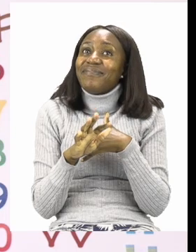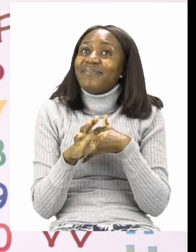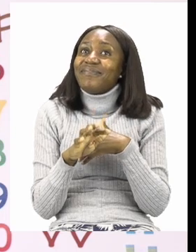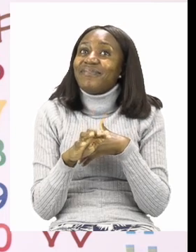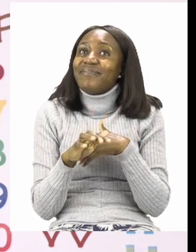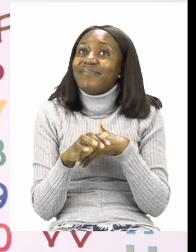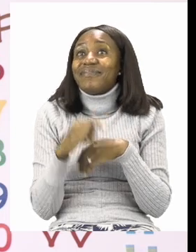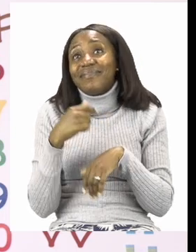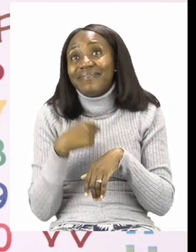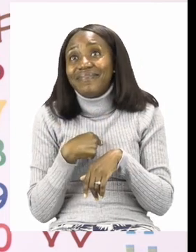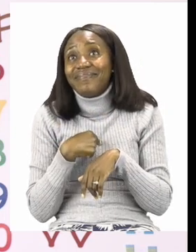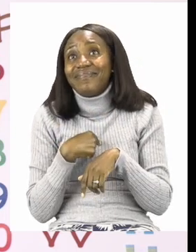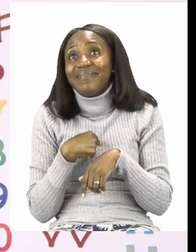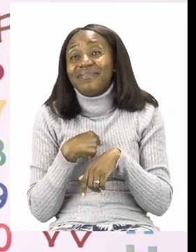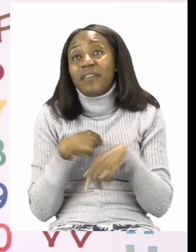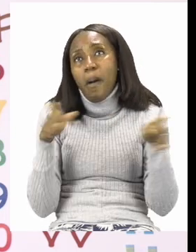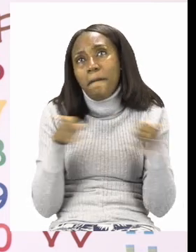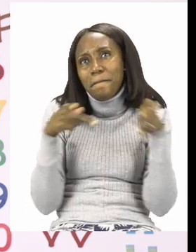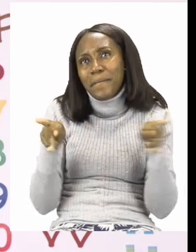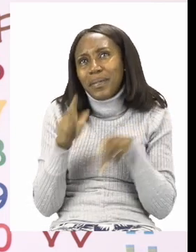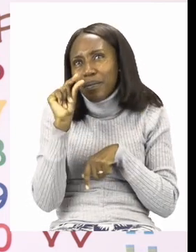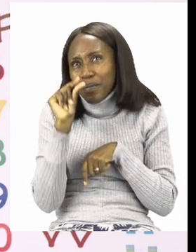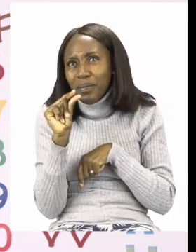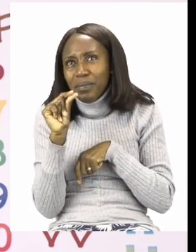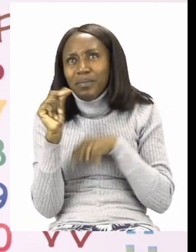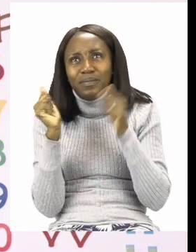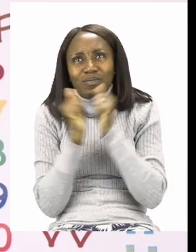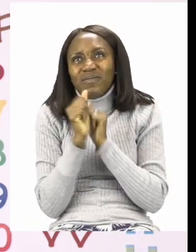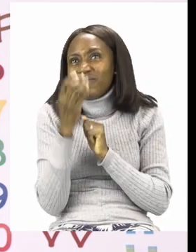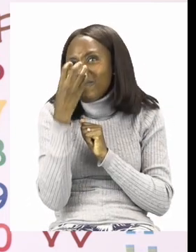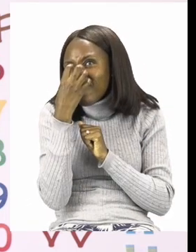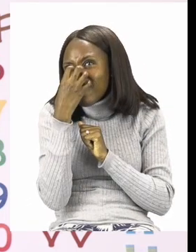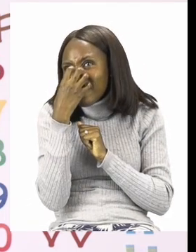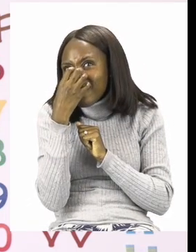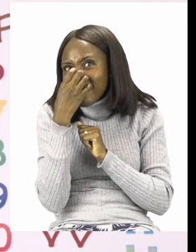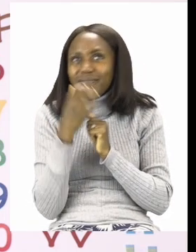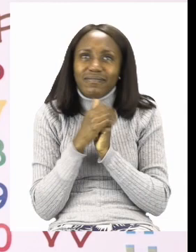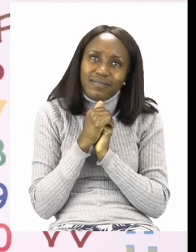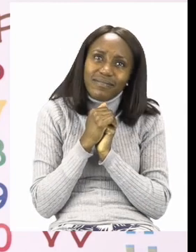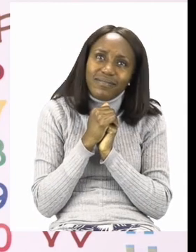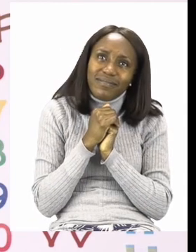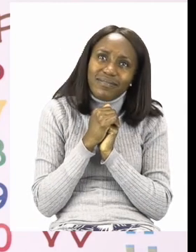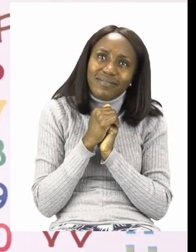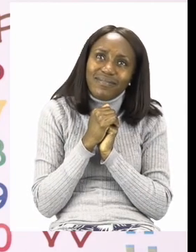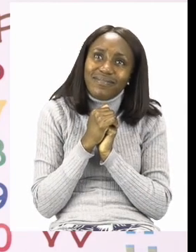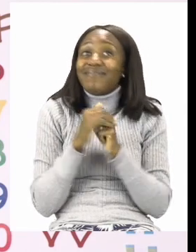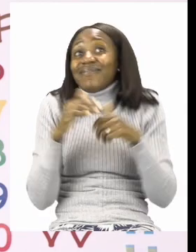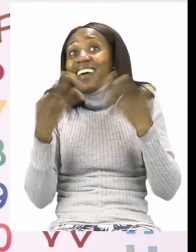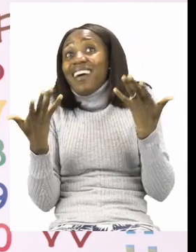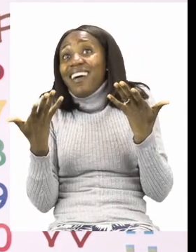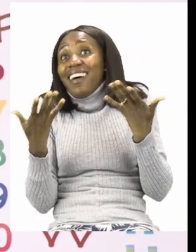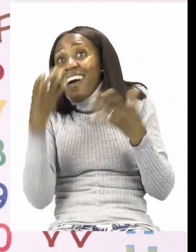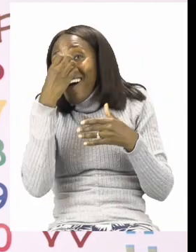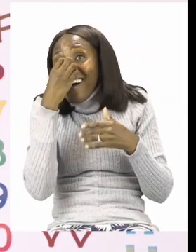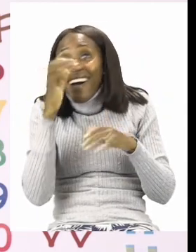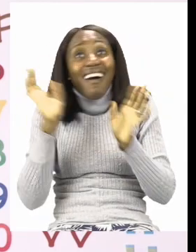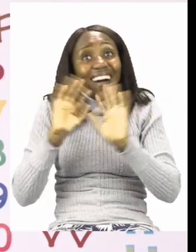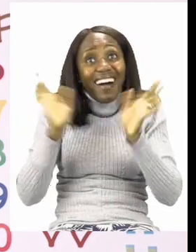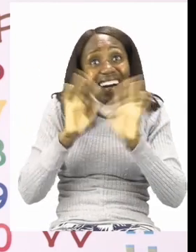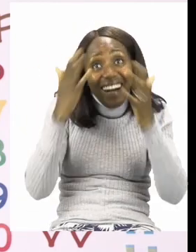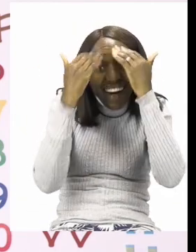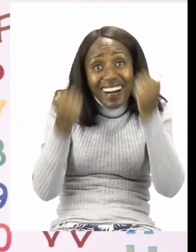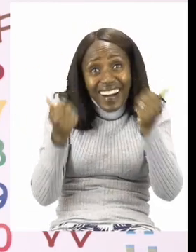a picnic with Zoshi. So I'll just Oh, hi,